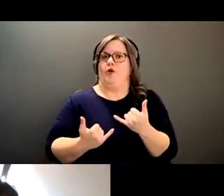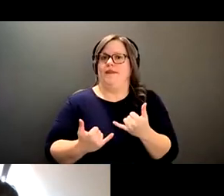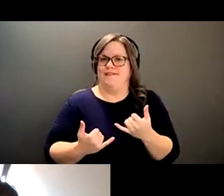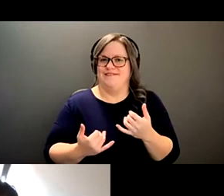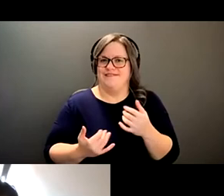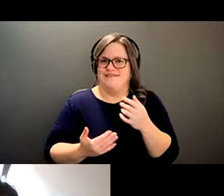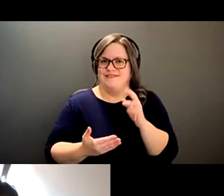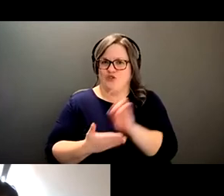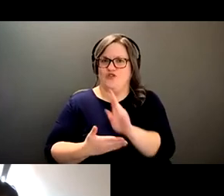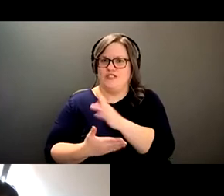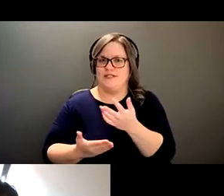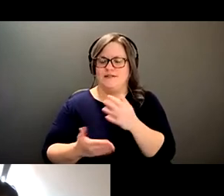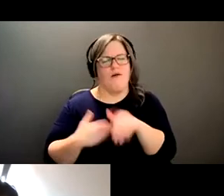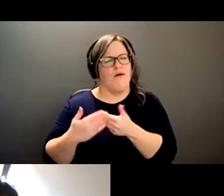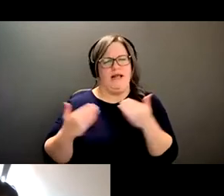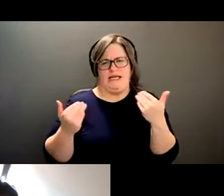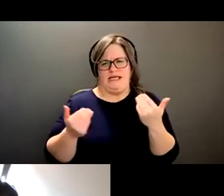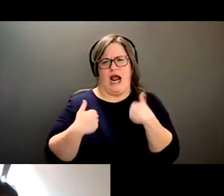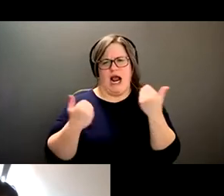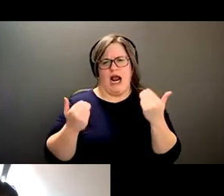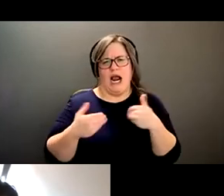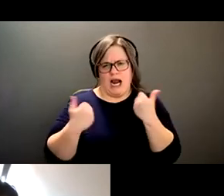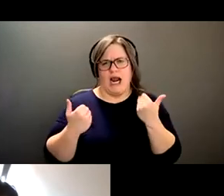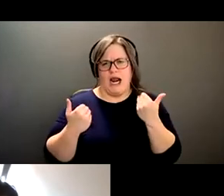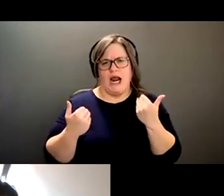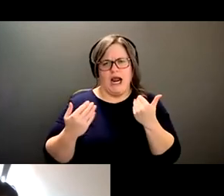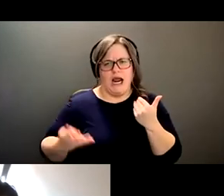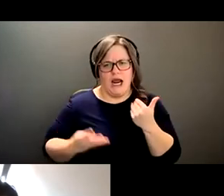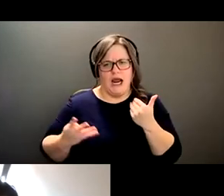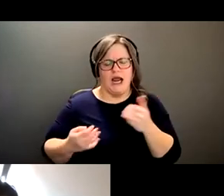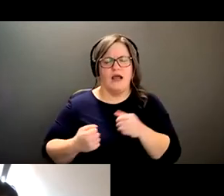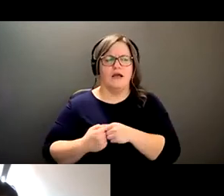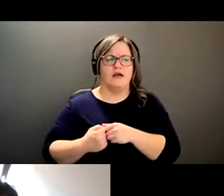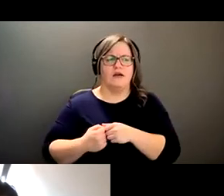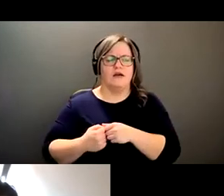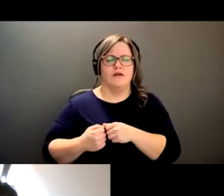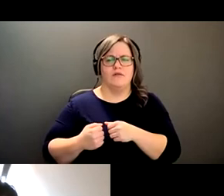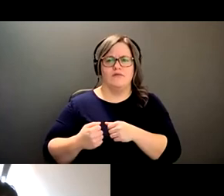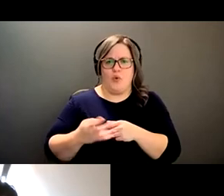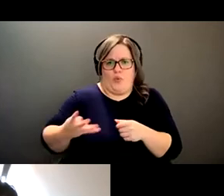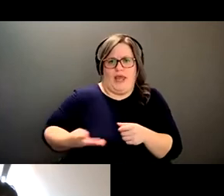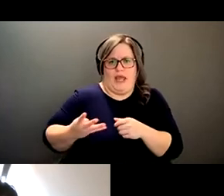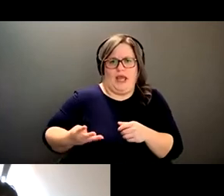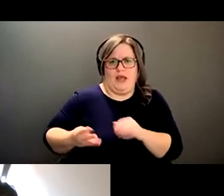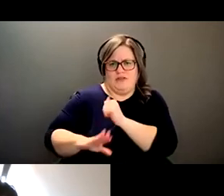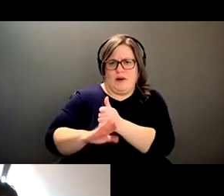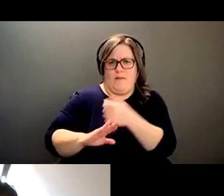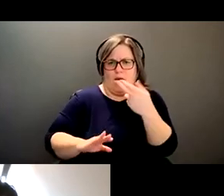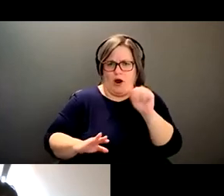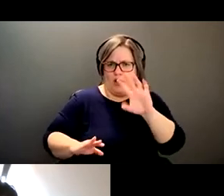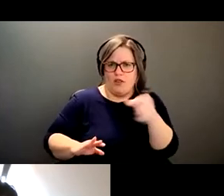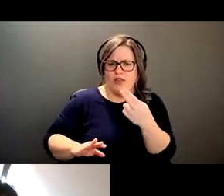in like 2018. So that's actually very recent. And we started Hearth because we